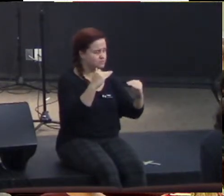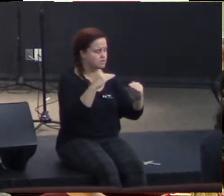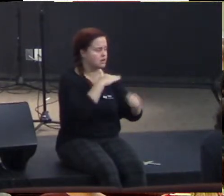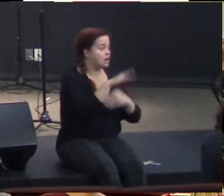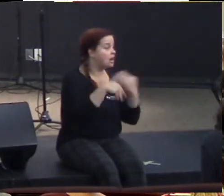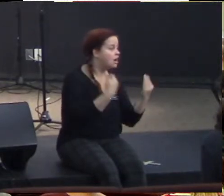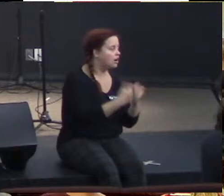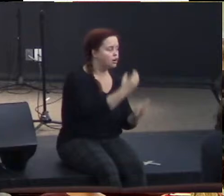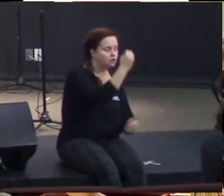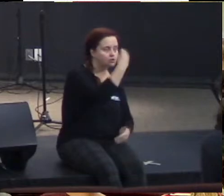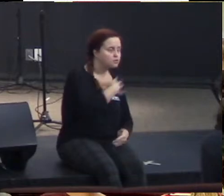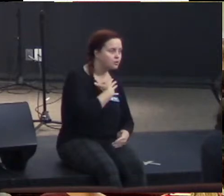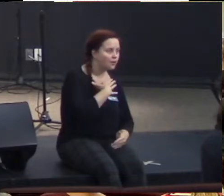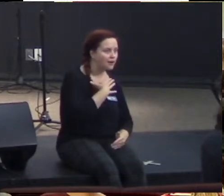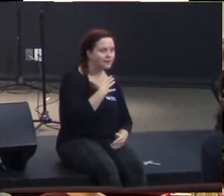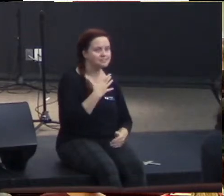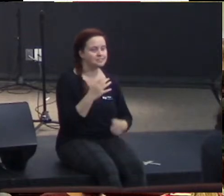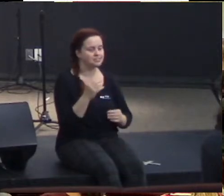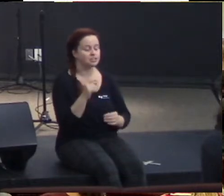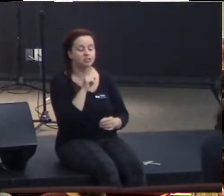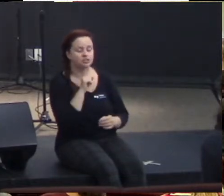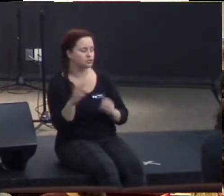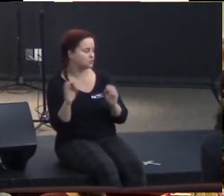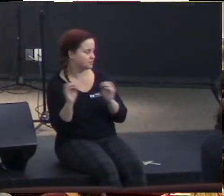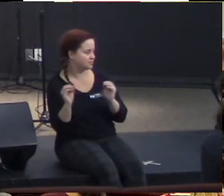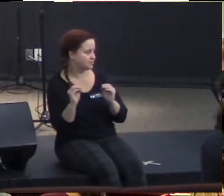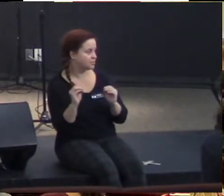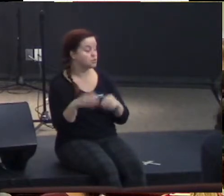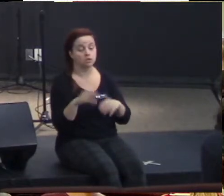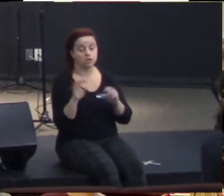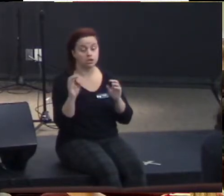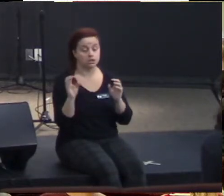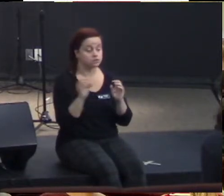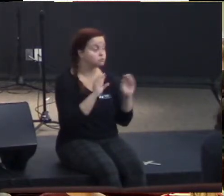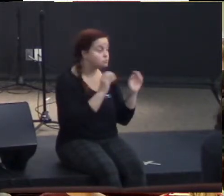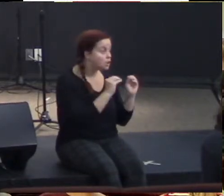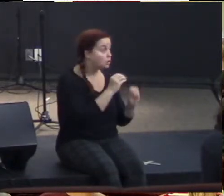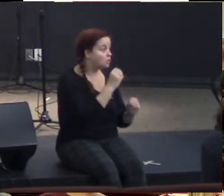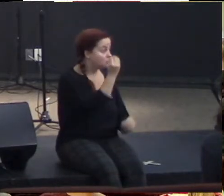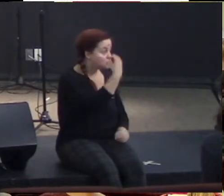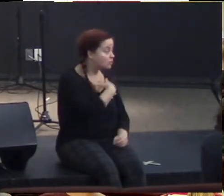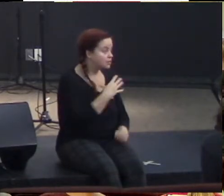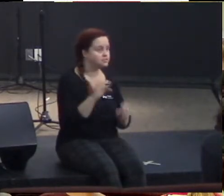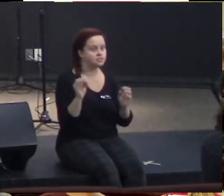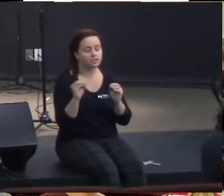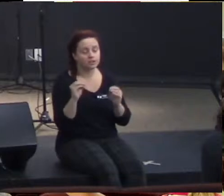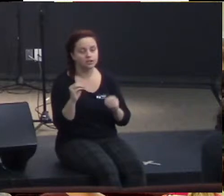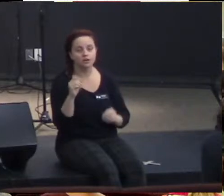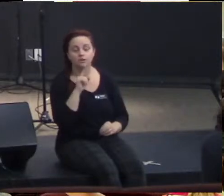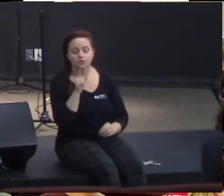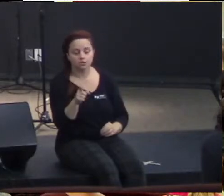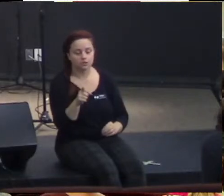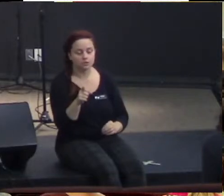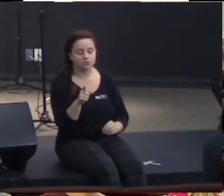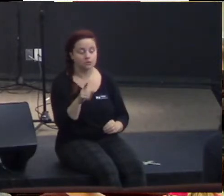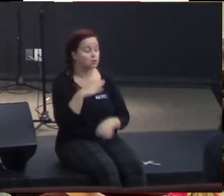grace and no truth, when there's no grace and no truth, and when there's all truth and no grace, we know what that